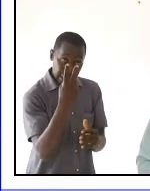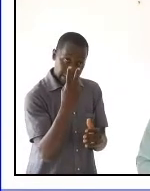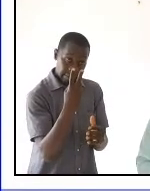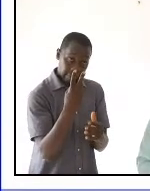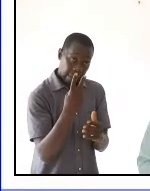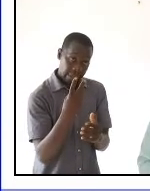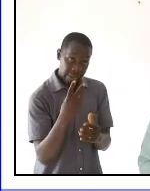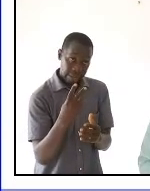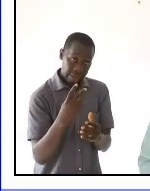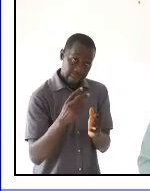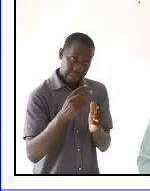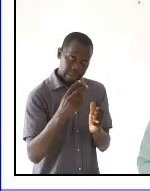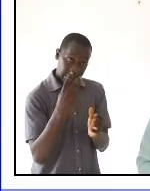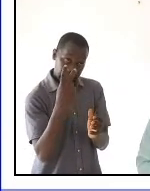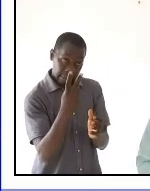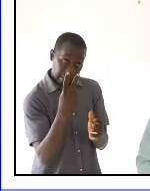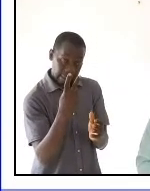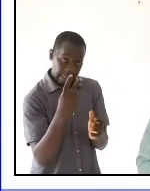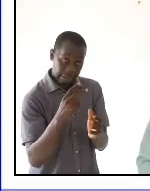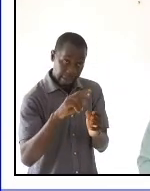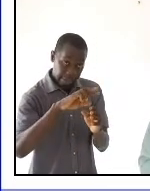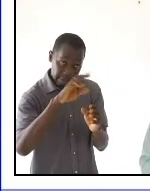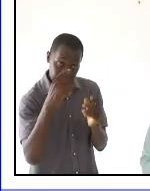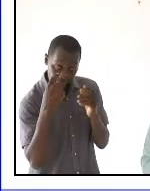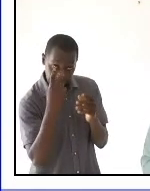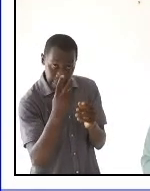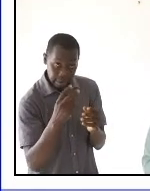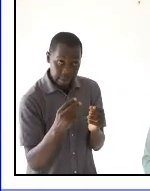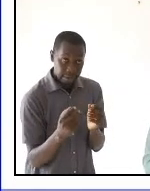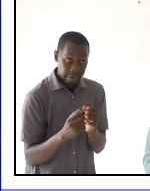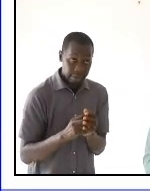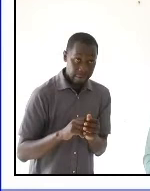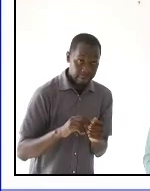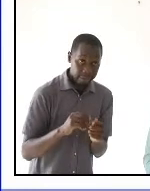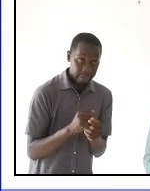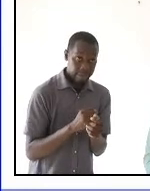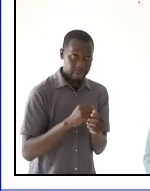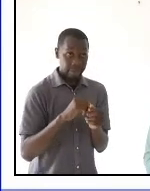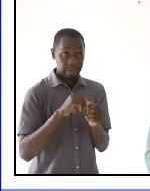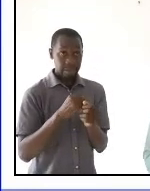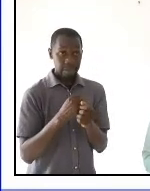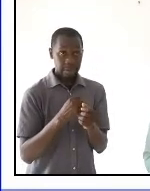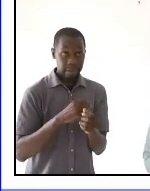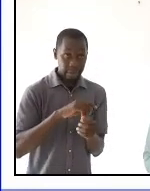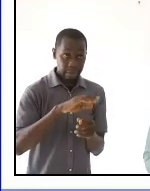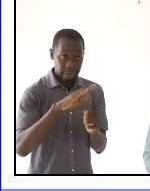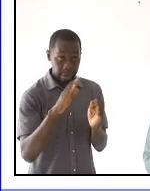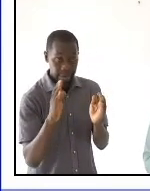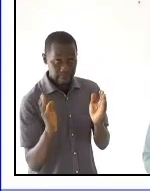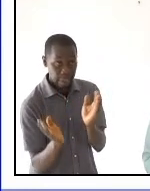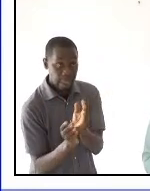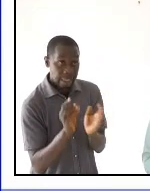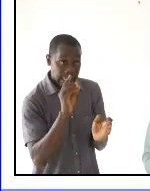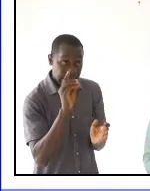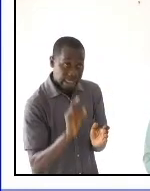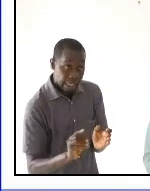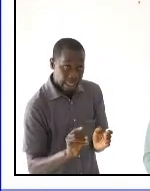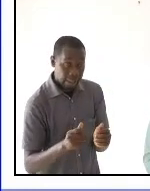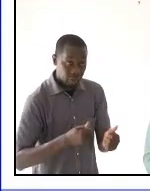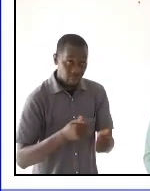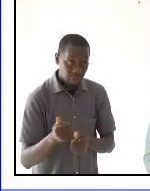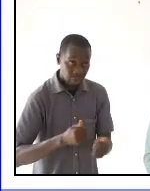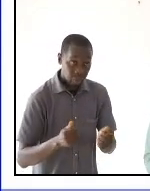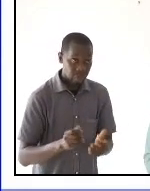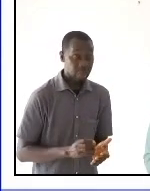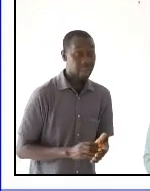one, the next diagram. You can see, like I said, this is the dilation process. The